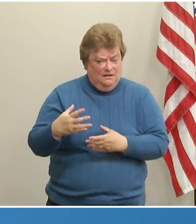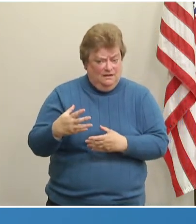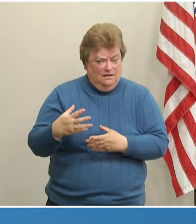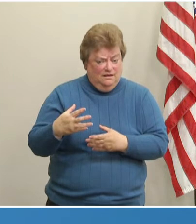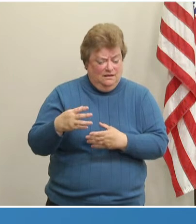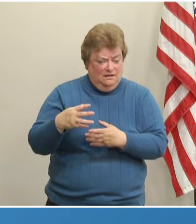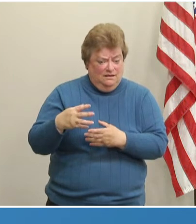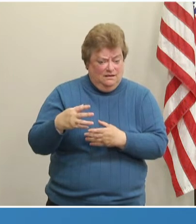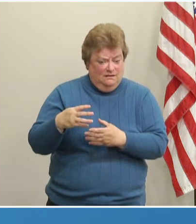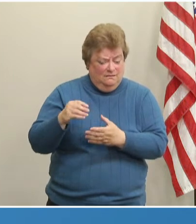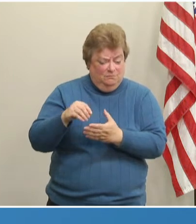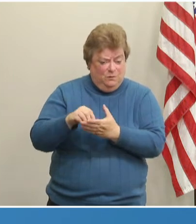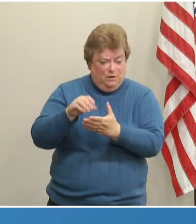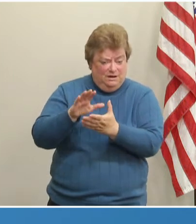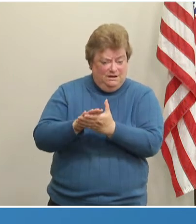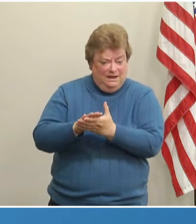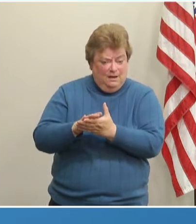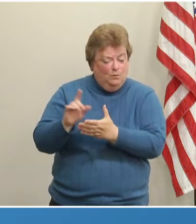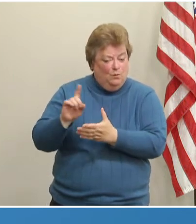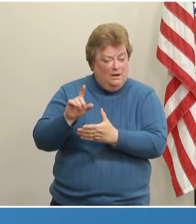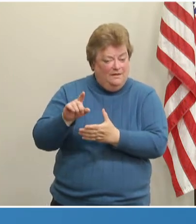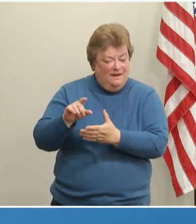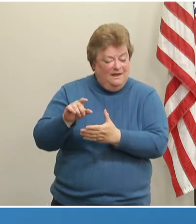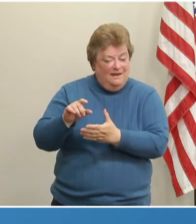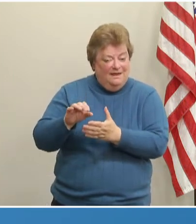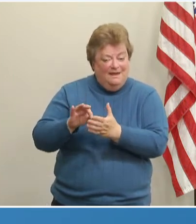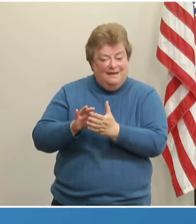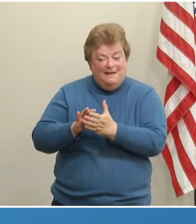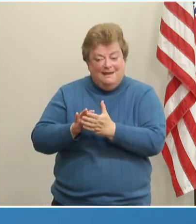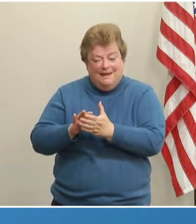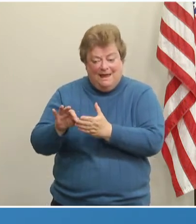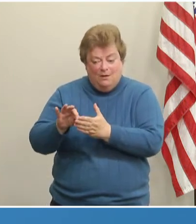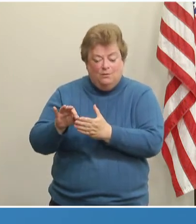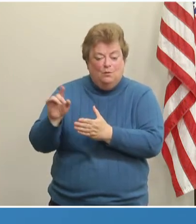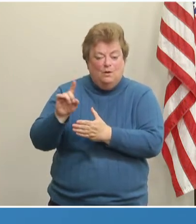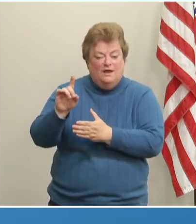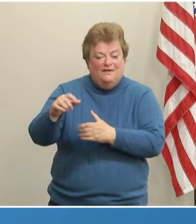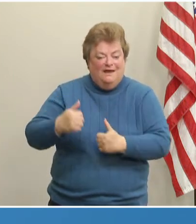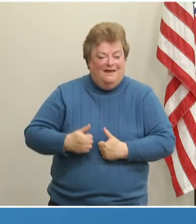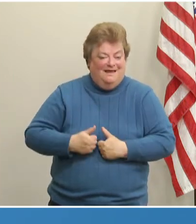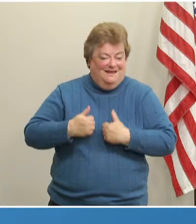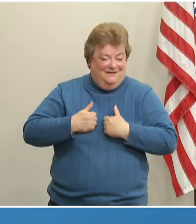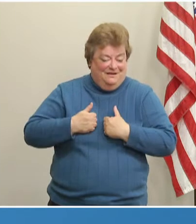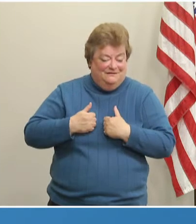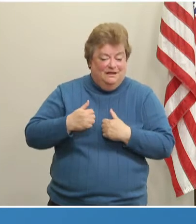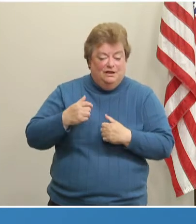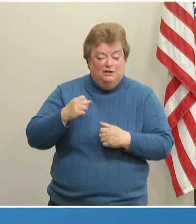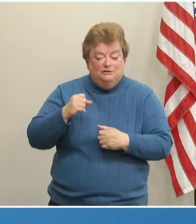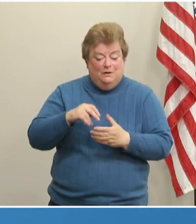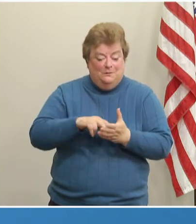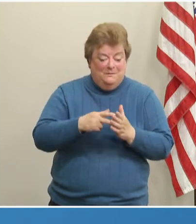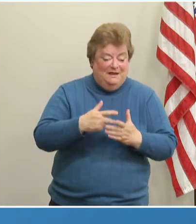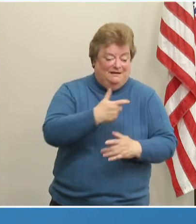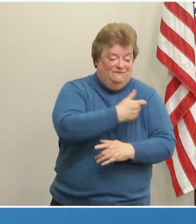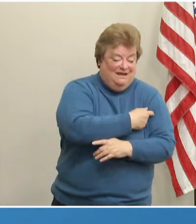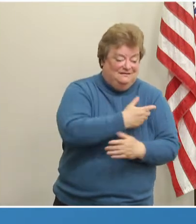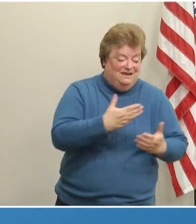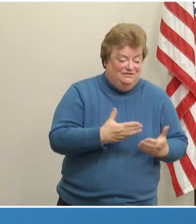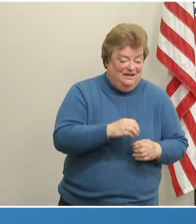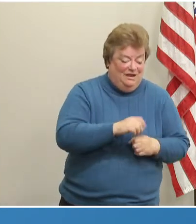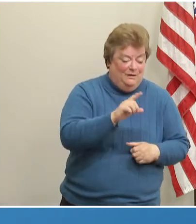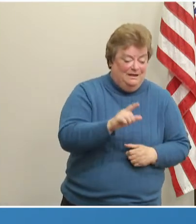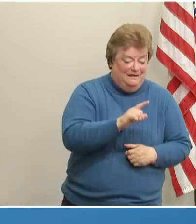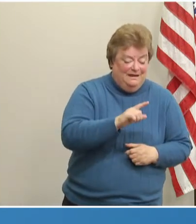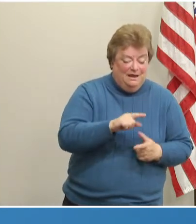their city of residence? Like if they put down Lincoln, they're obviously being counted here, but if they put down their